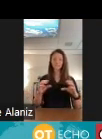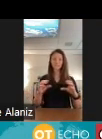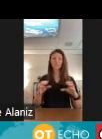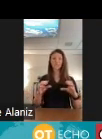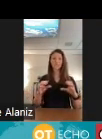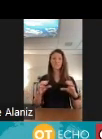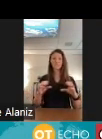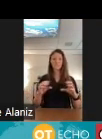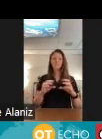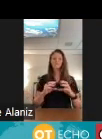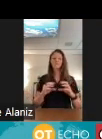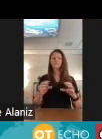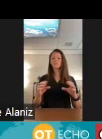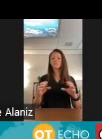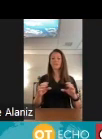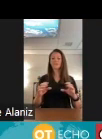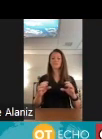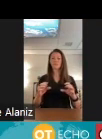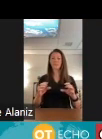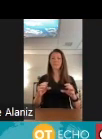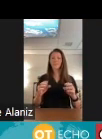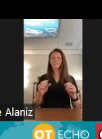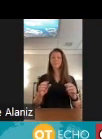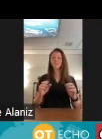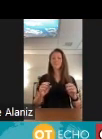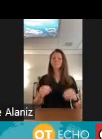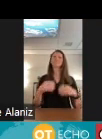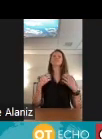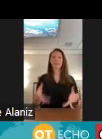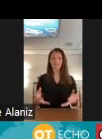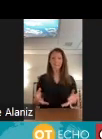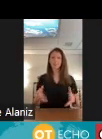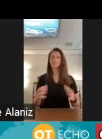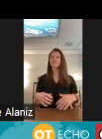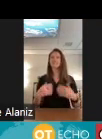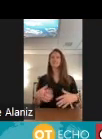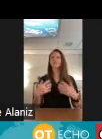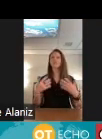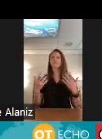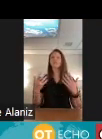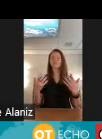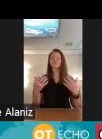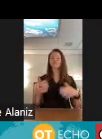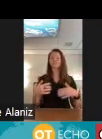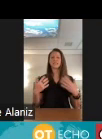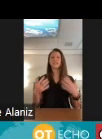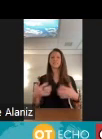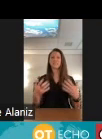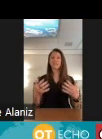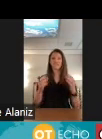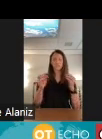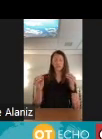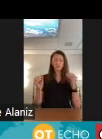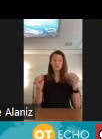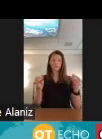text will say green, but the text will be colored red. And you're supposed to say red because you're just reading you're naming